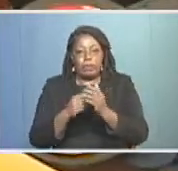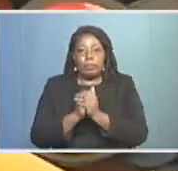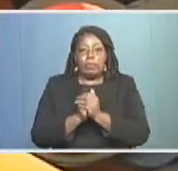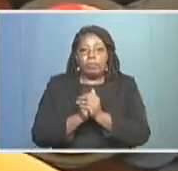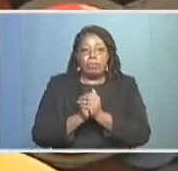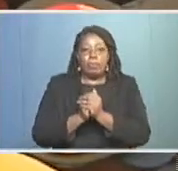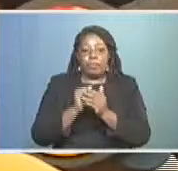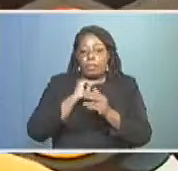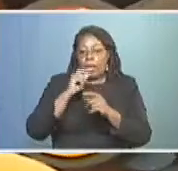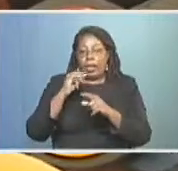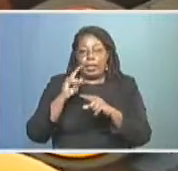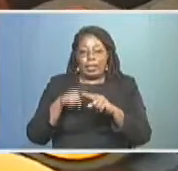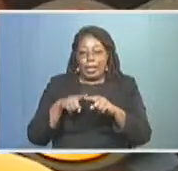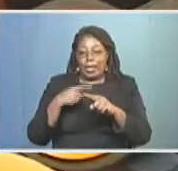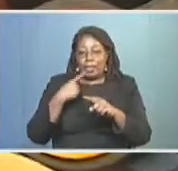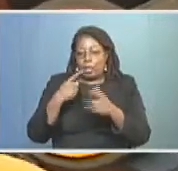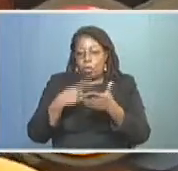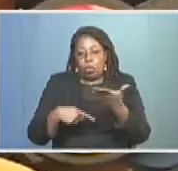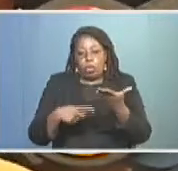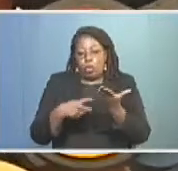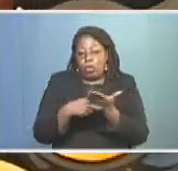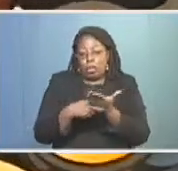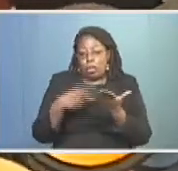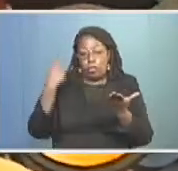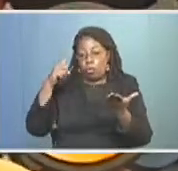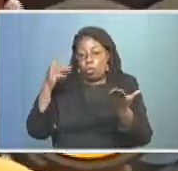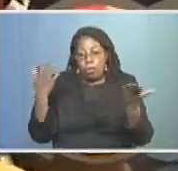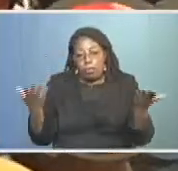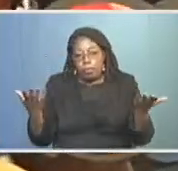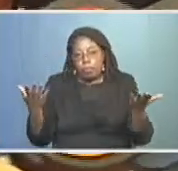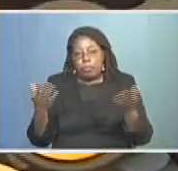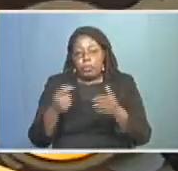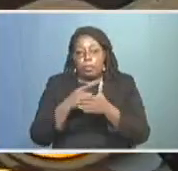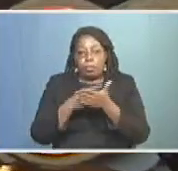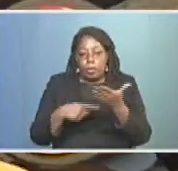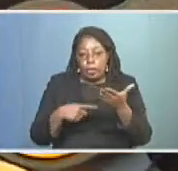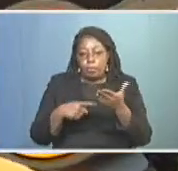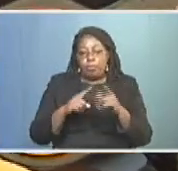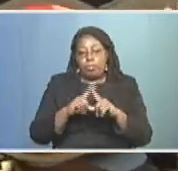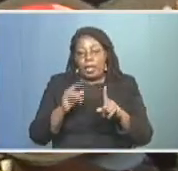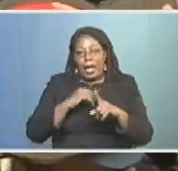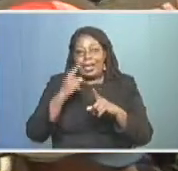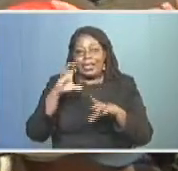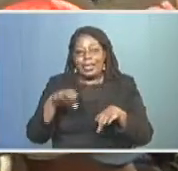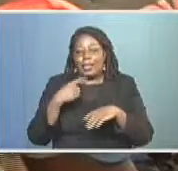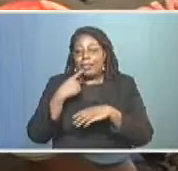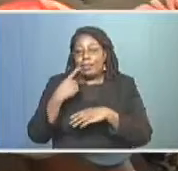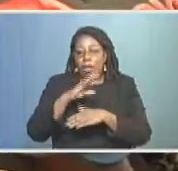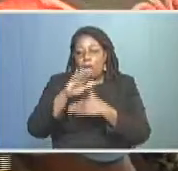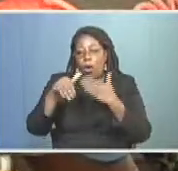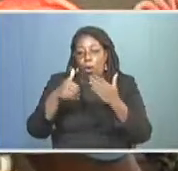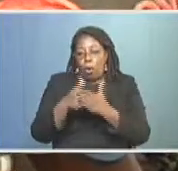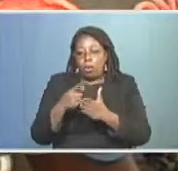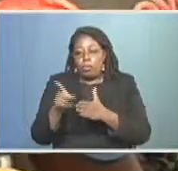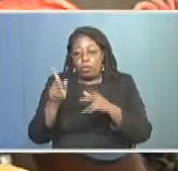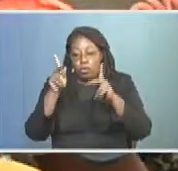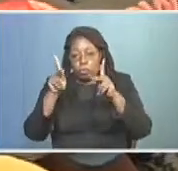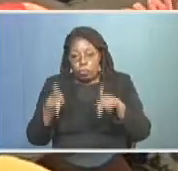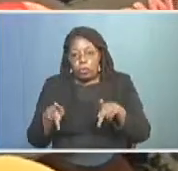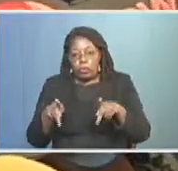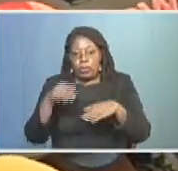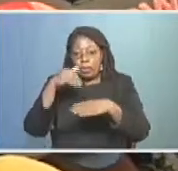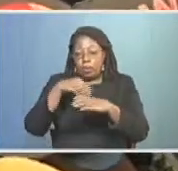I cannot say what the citations were for. But I can say that the report is that all of the persons that were behind